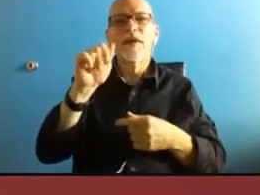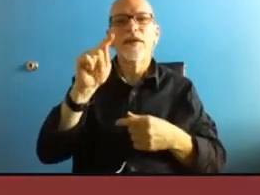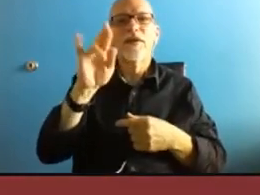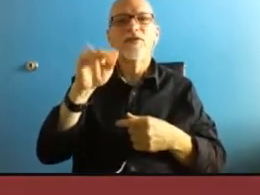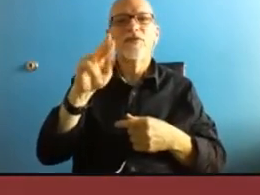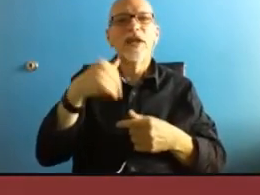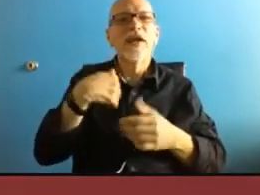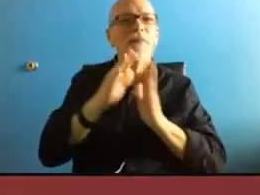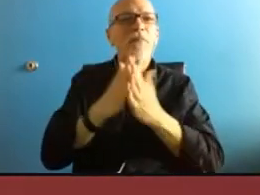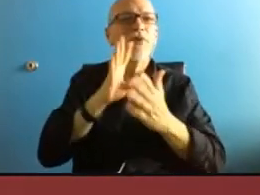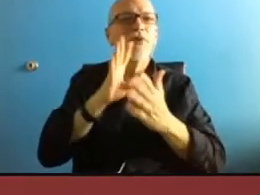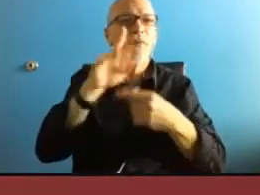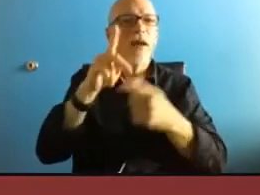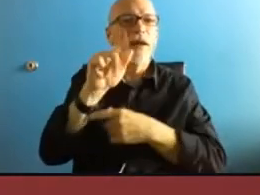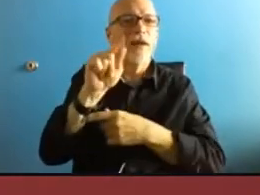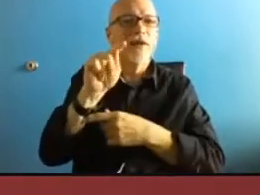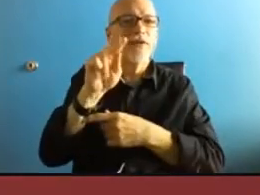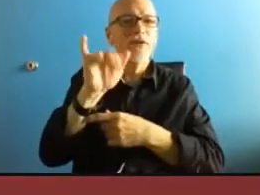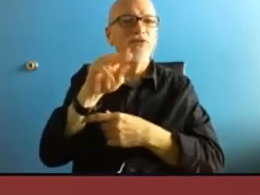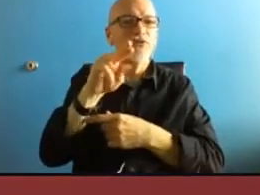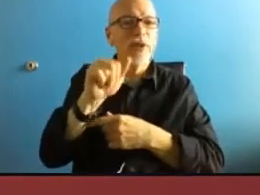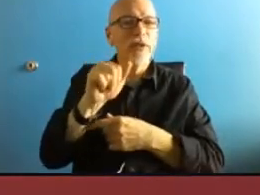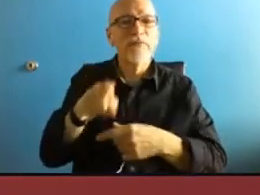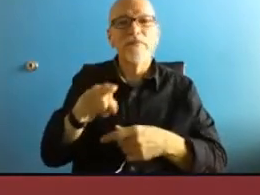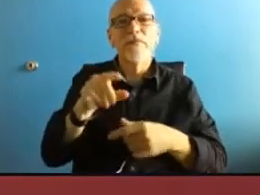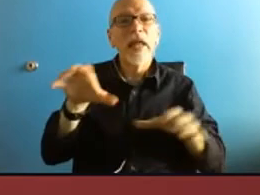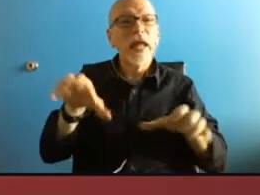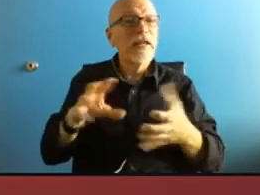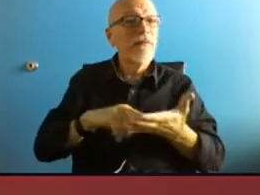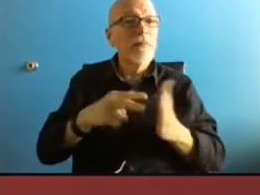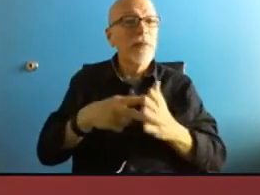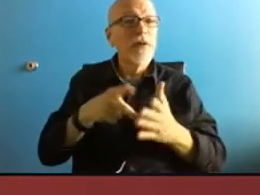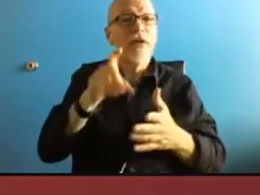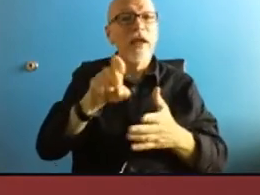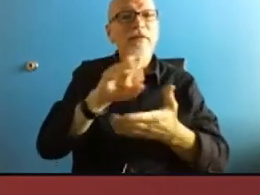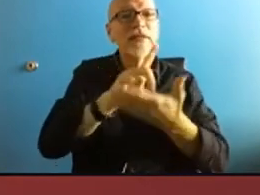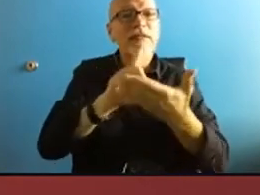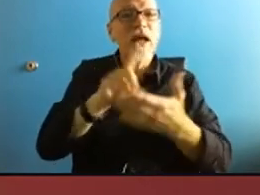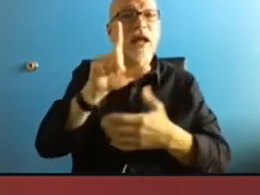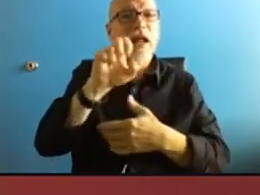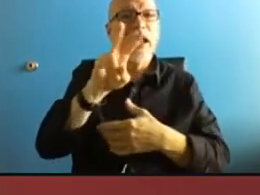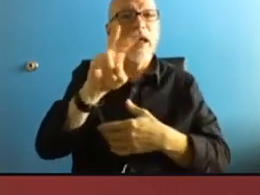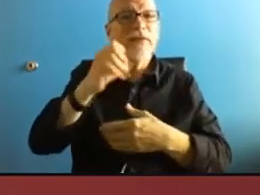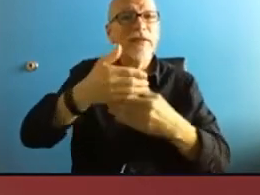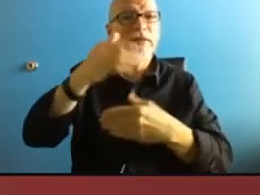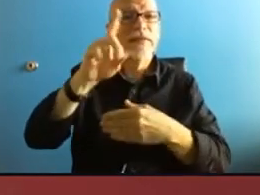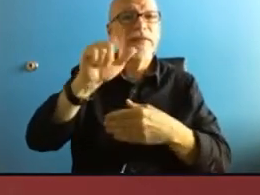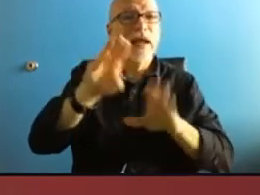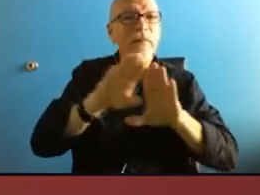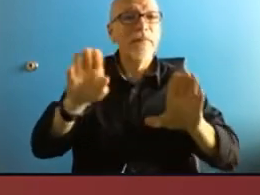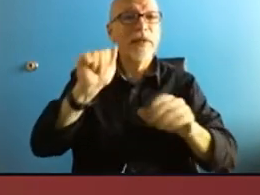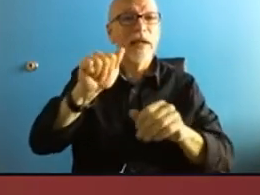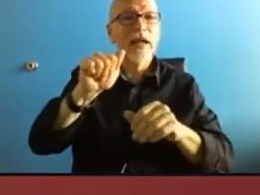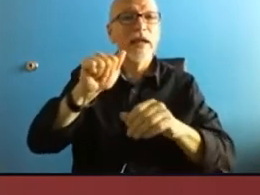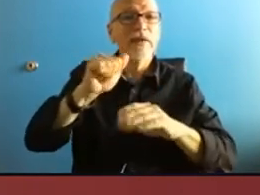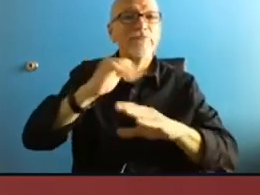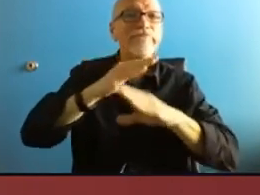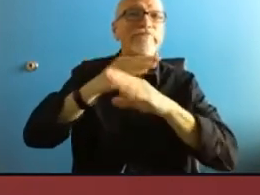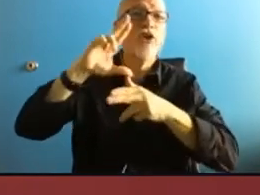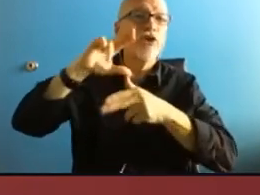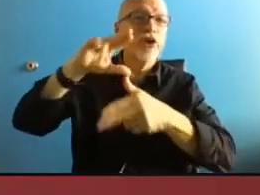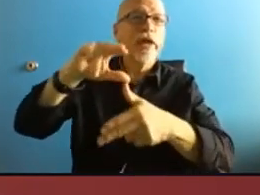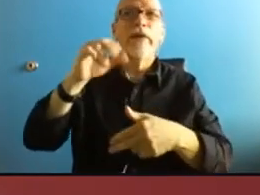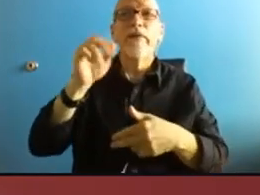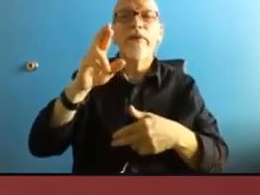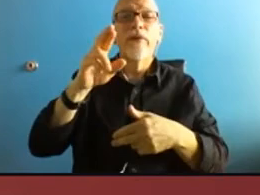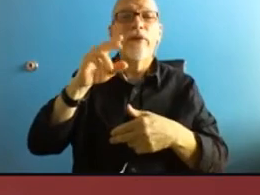Katrina. Well, the activity would be you have to design a levee. You have to design a levee that would withstand hurricanes, or a geographical